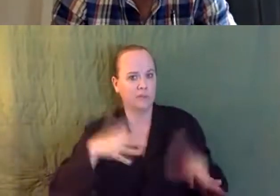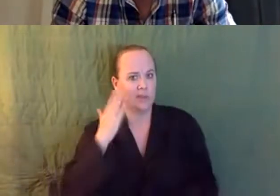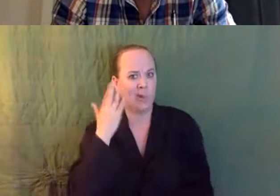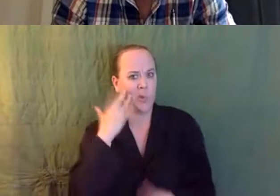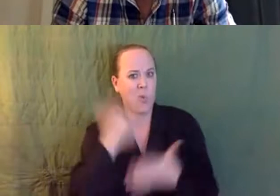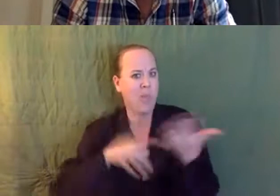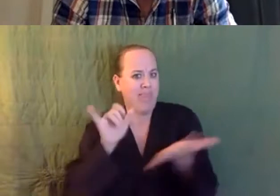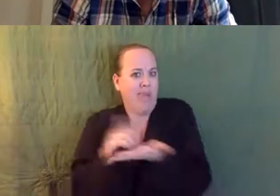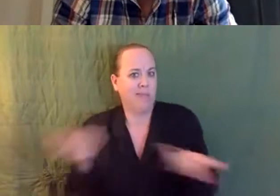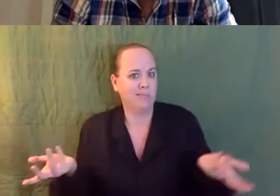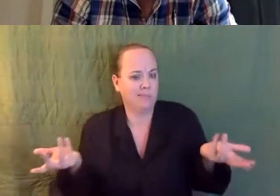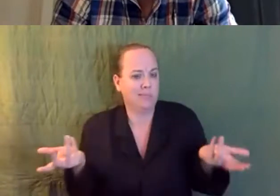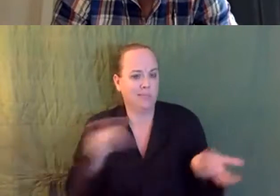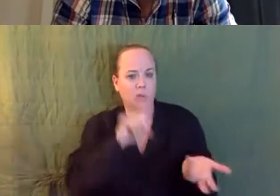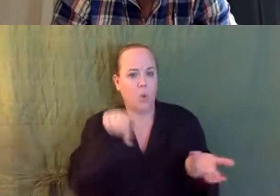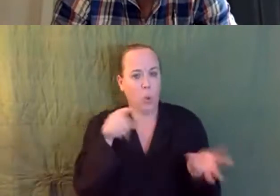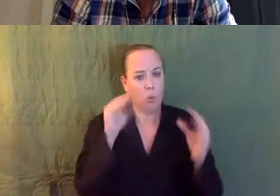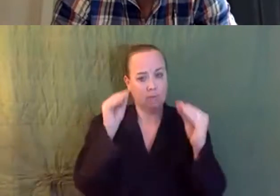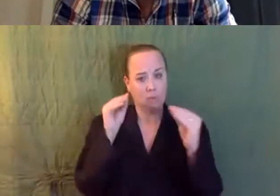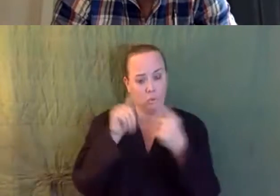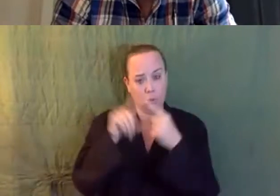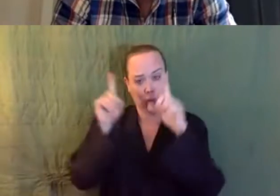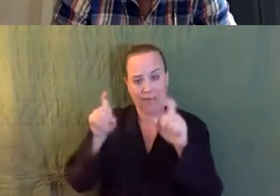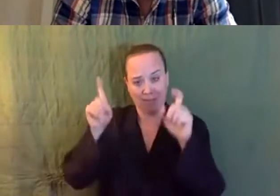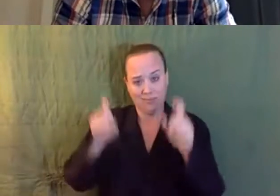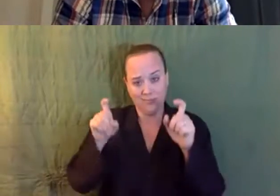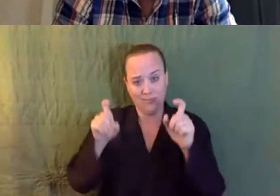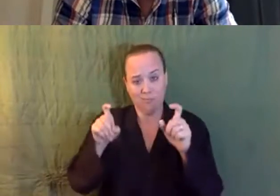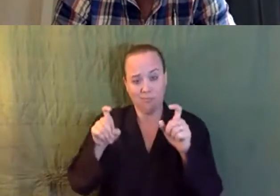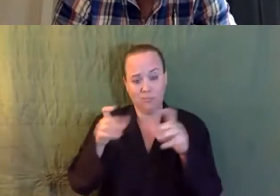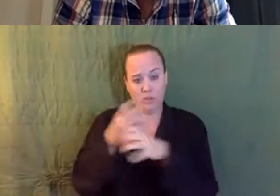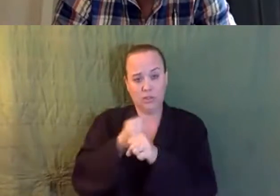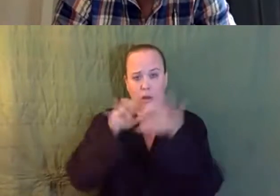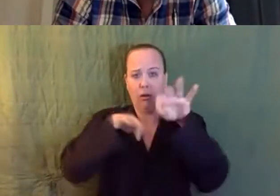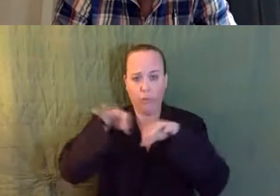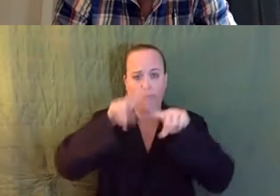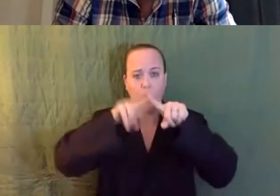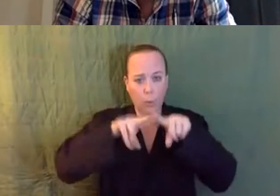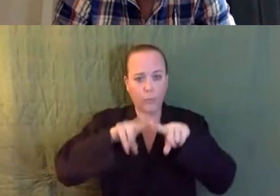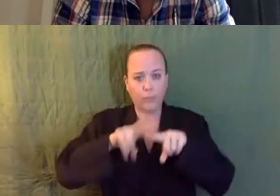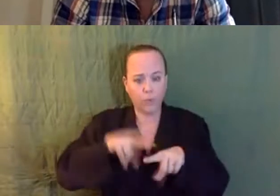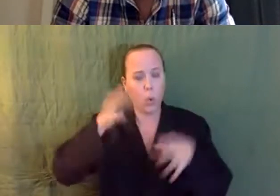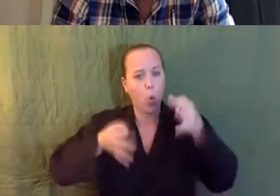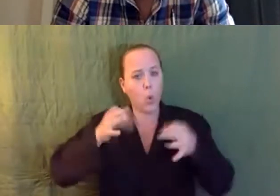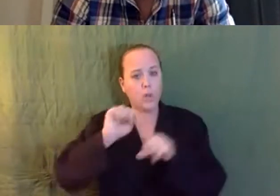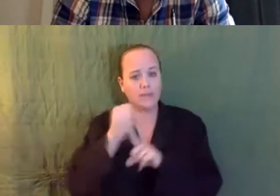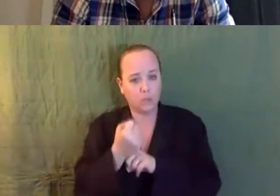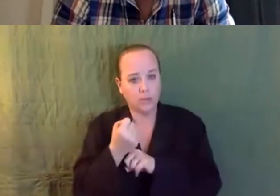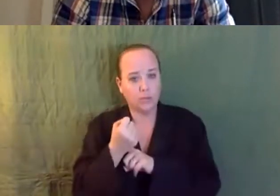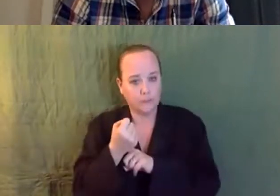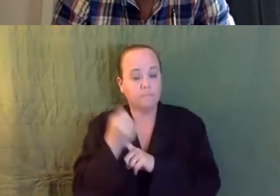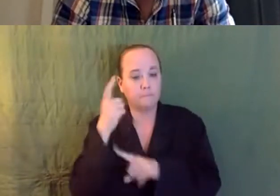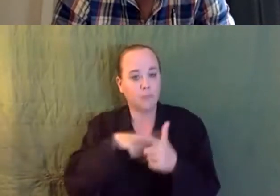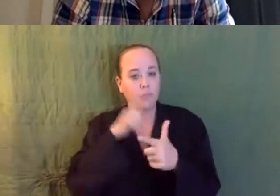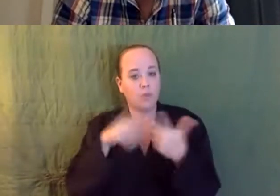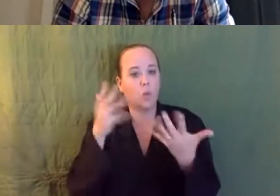is, rather than just teaching to a test and getting definitions in court cases. And then I